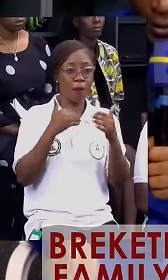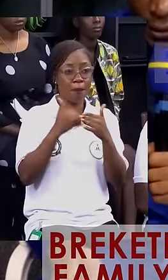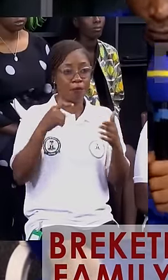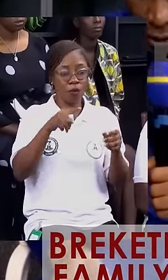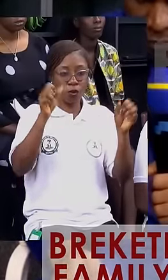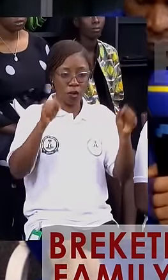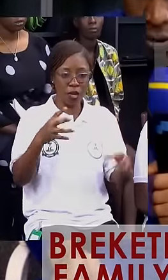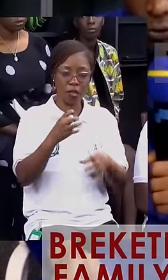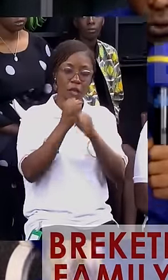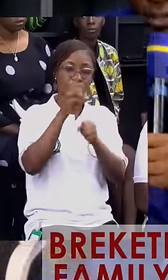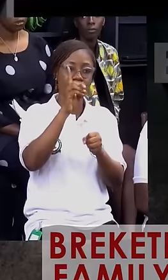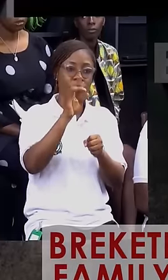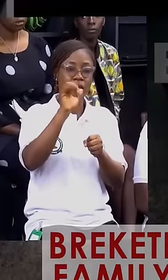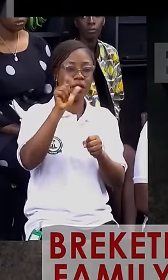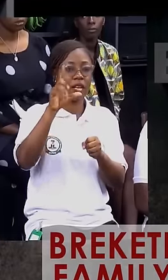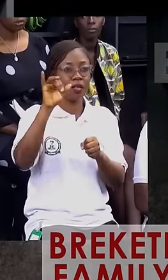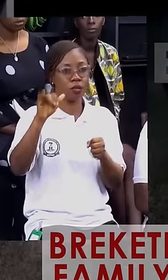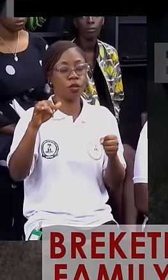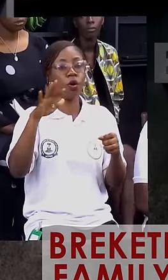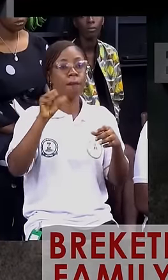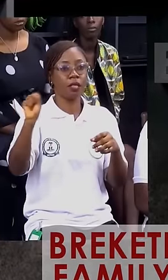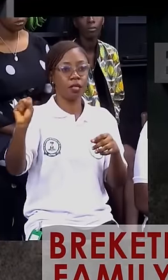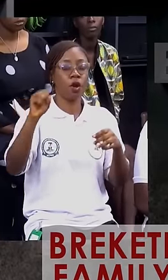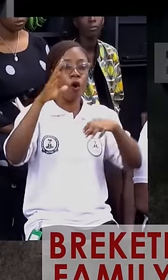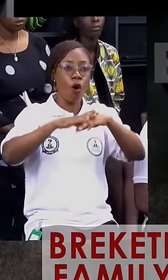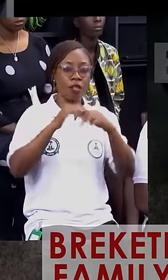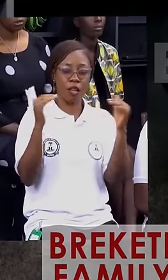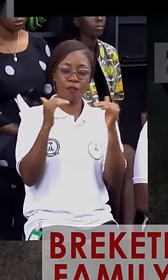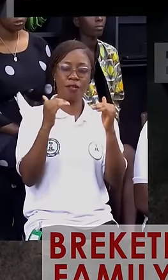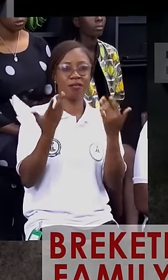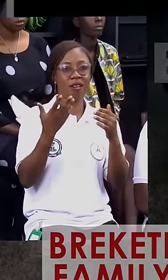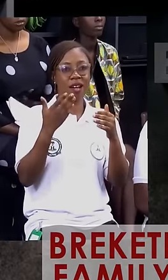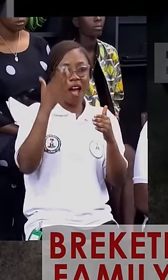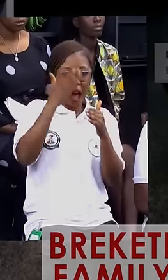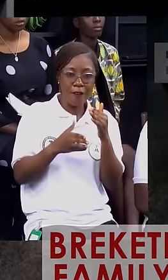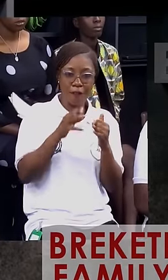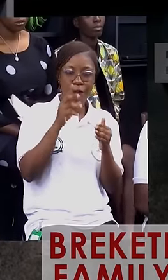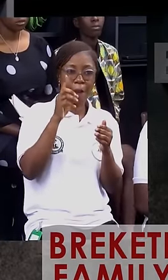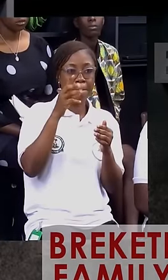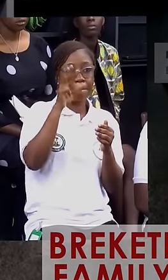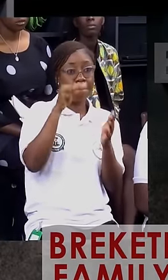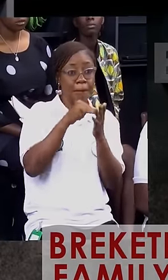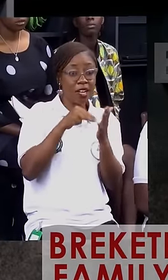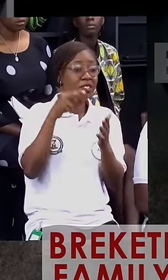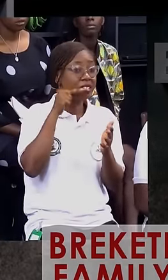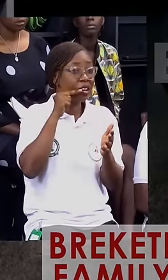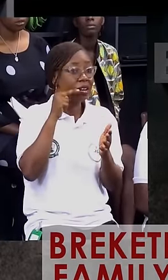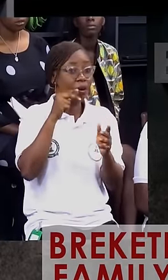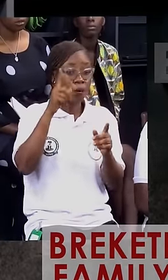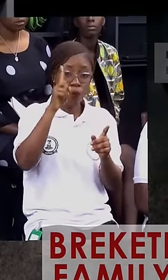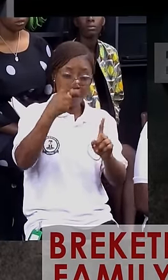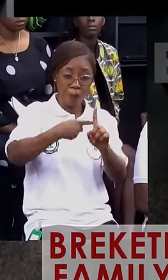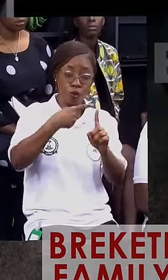the dialysis machine. So on the average, it costs like half a million naira a month to survive on